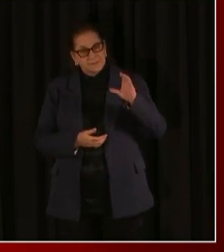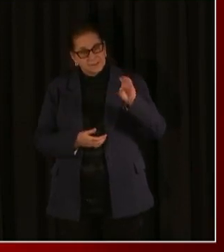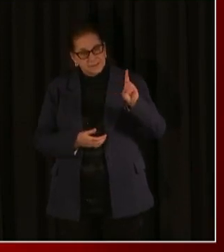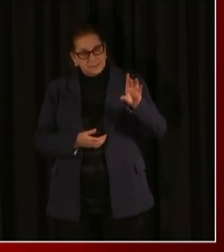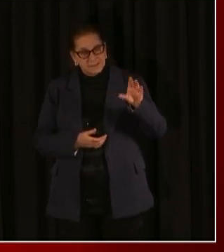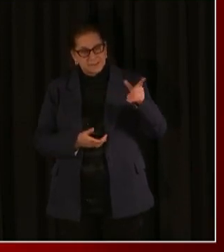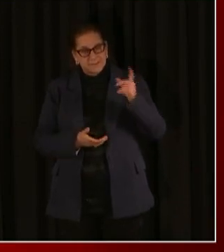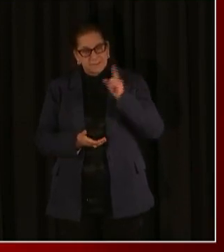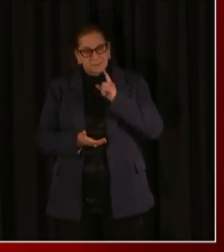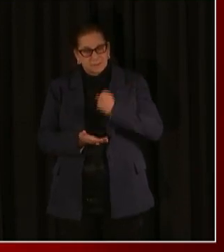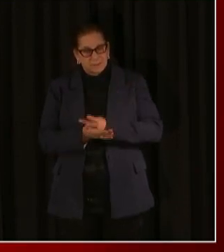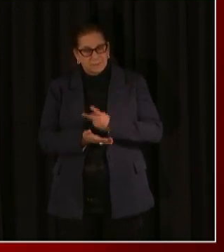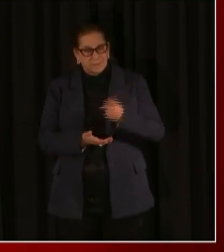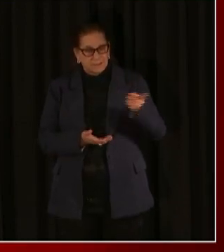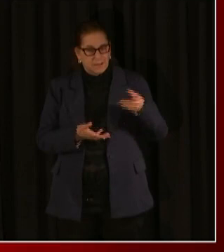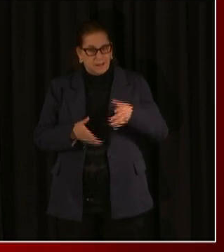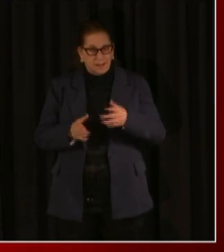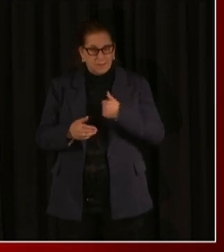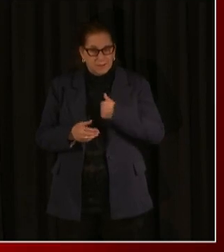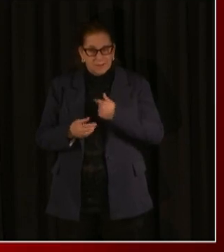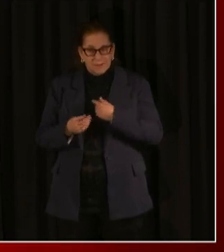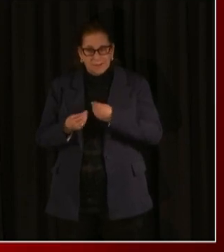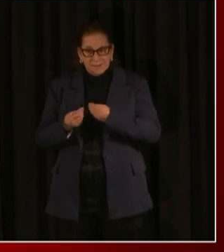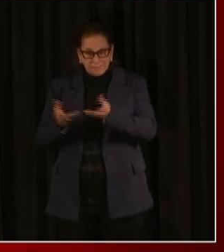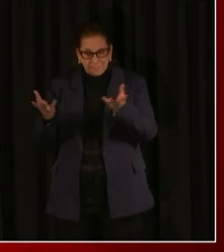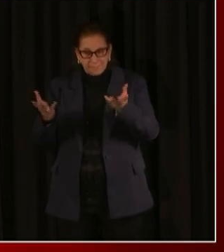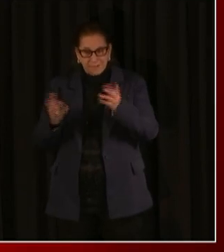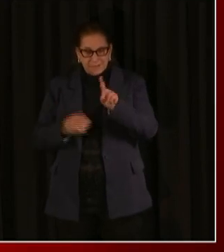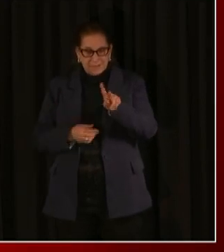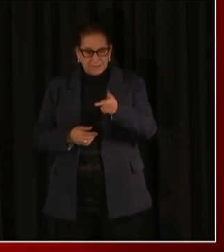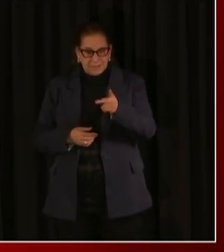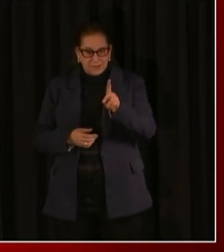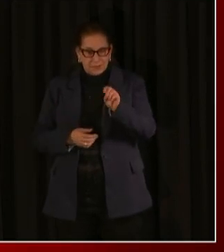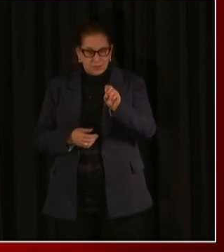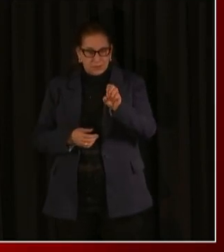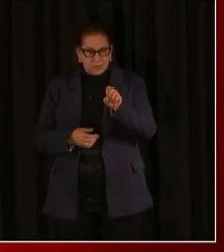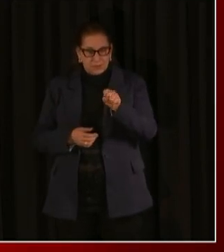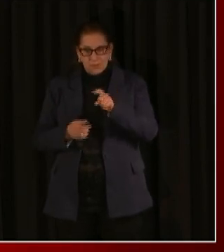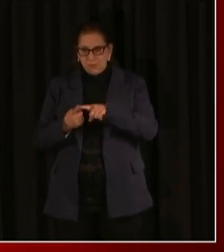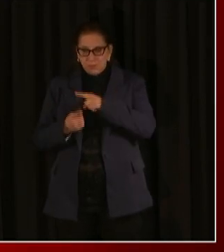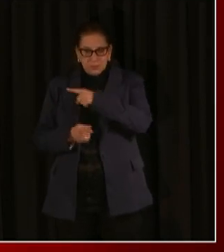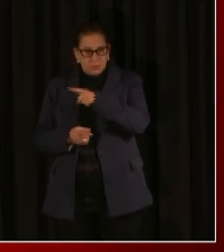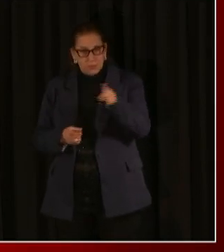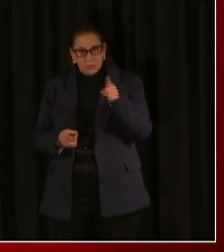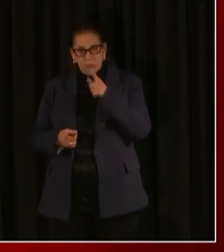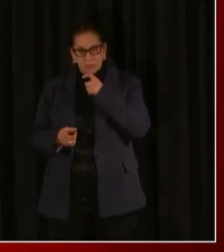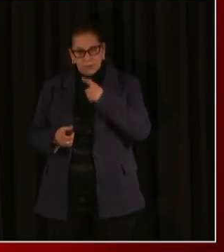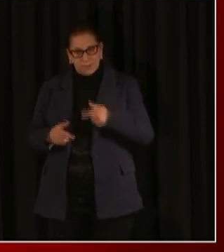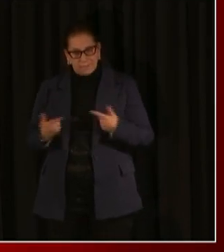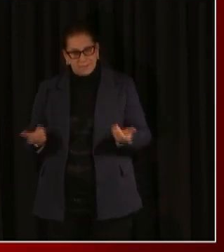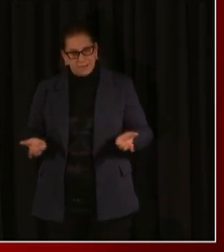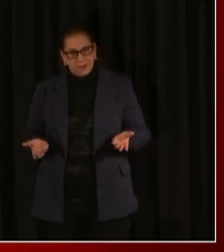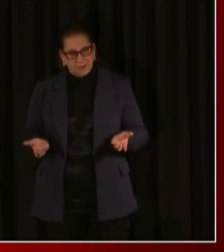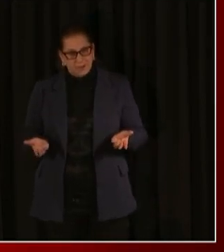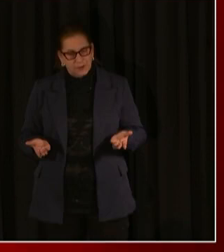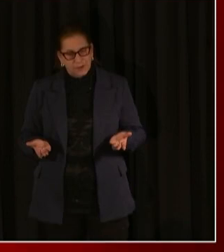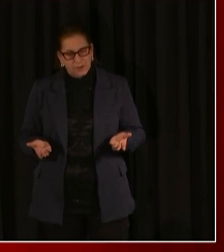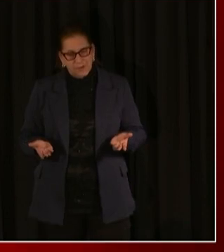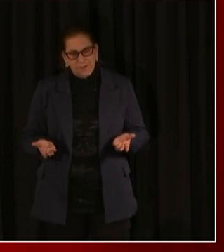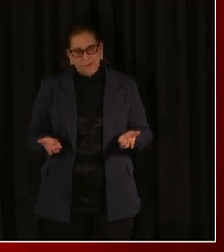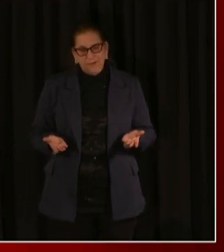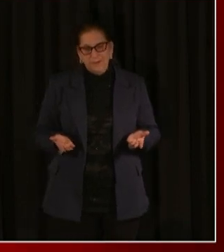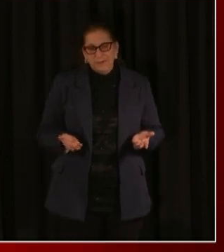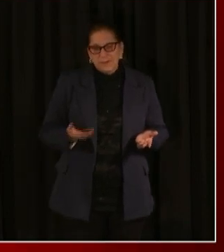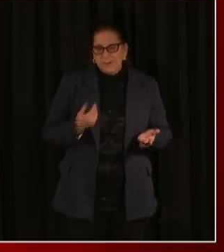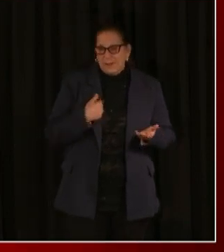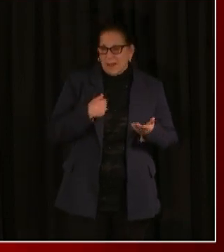for feedback about this because it does impact our inventory management system, and being able to